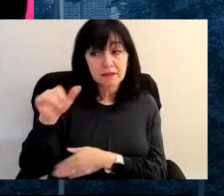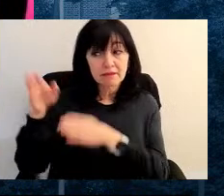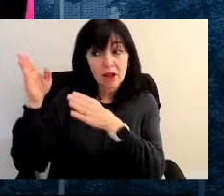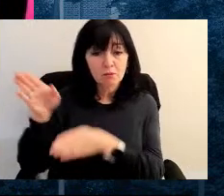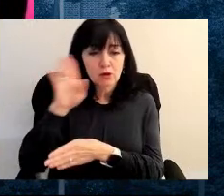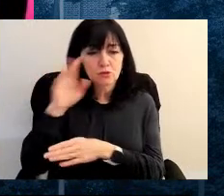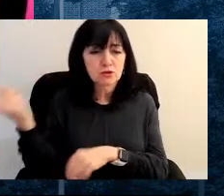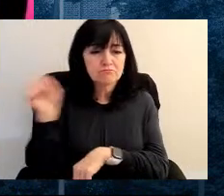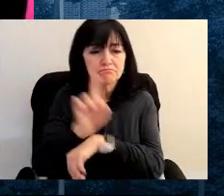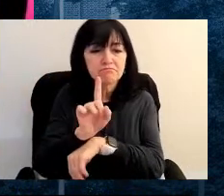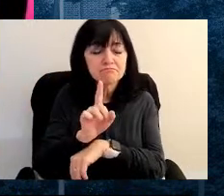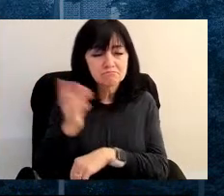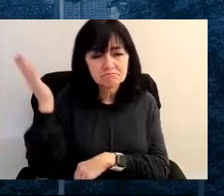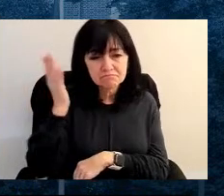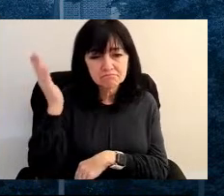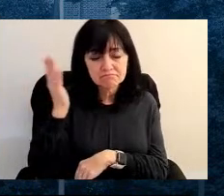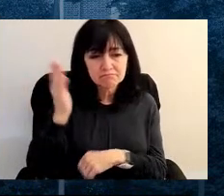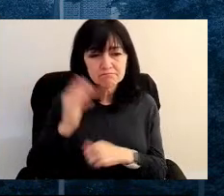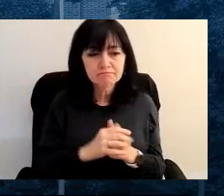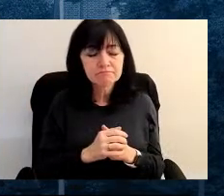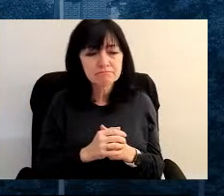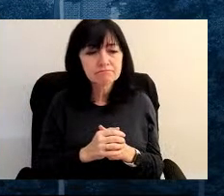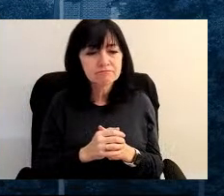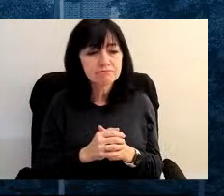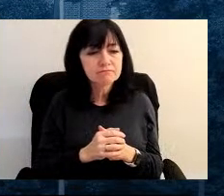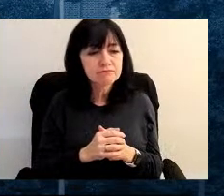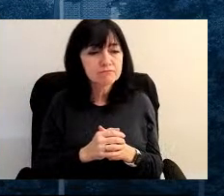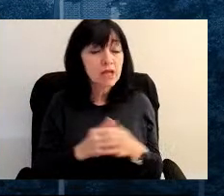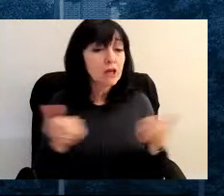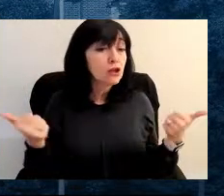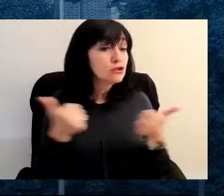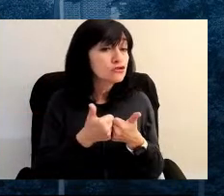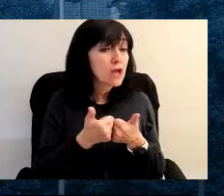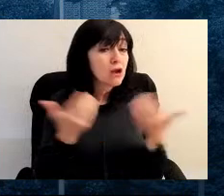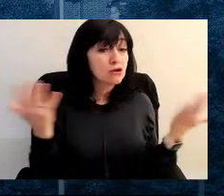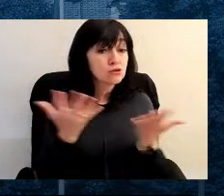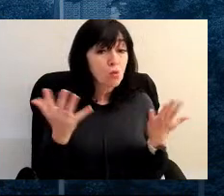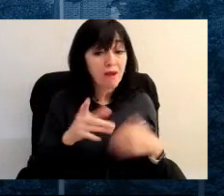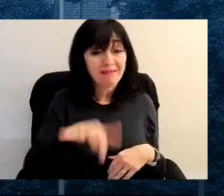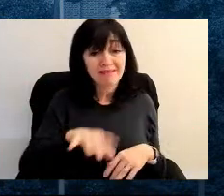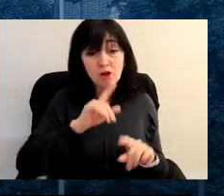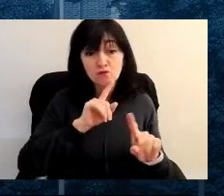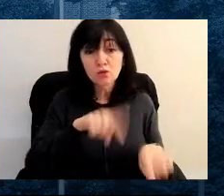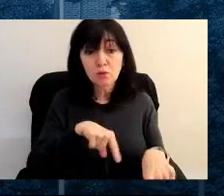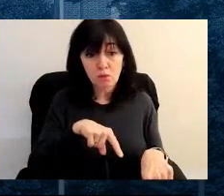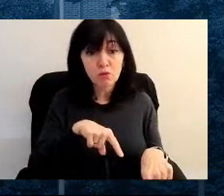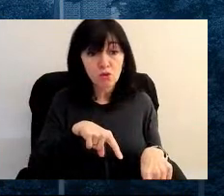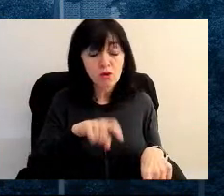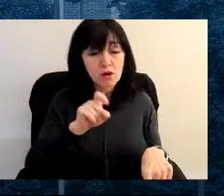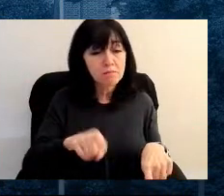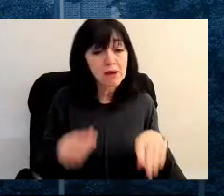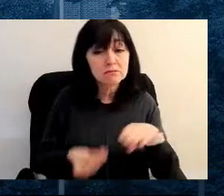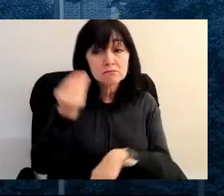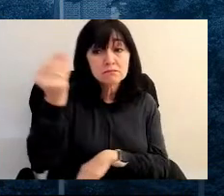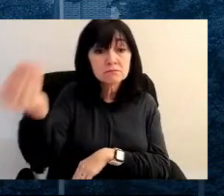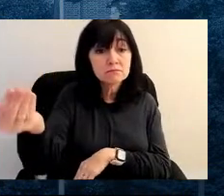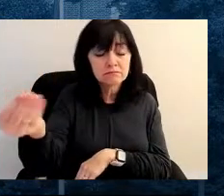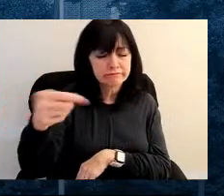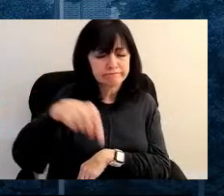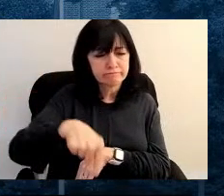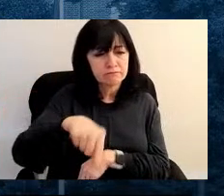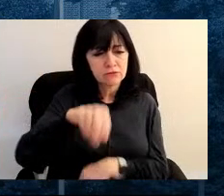minute. The challenge is their report isn't due until November. And so we've got a lot of work to do